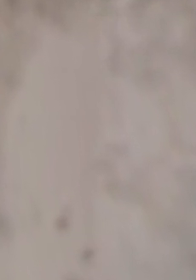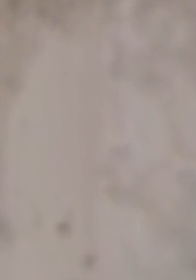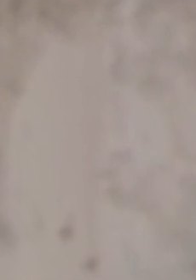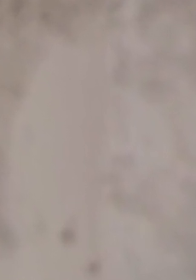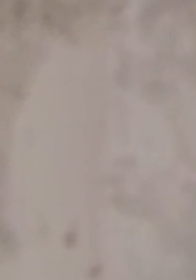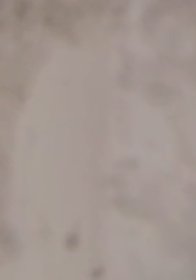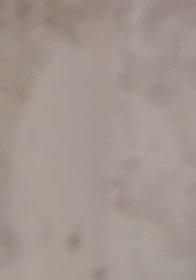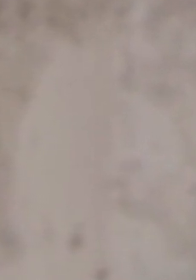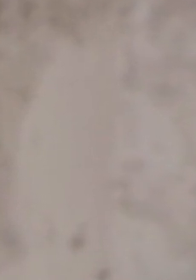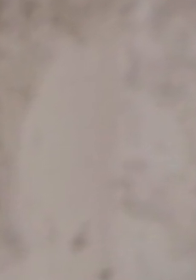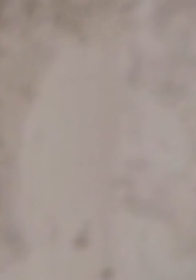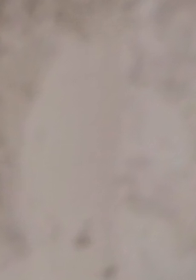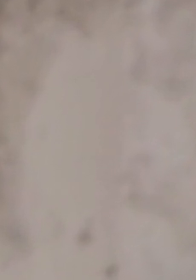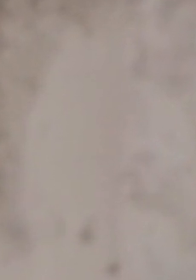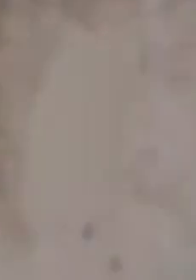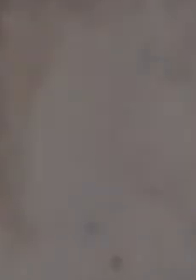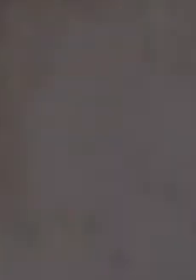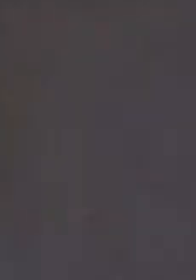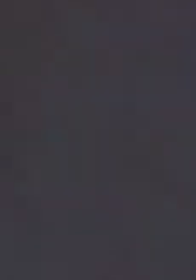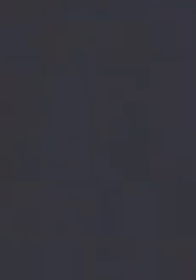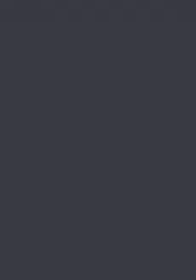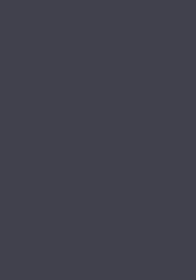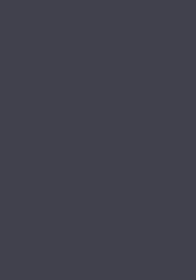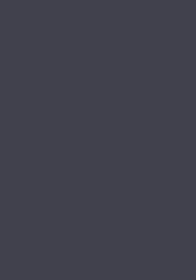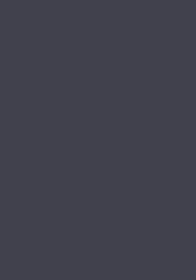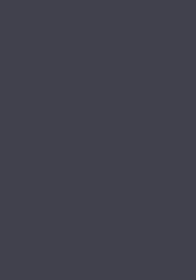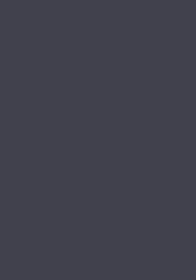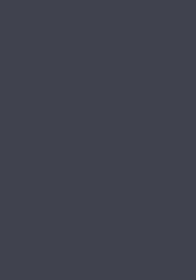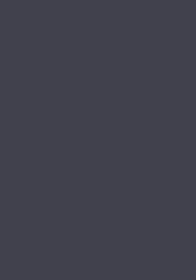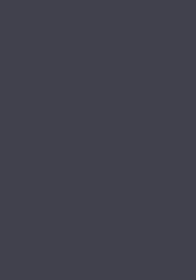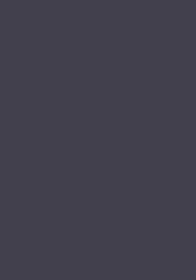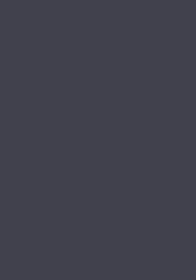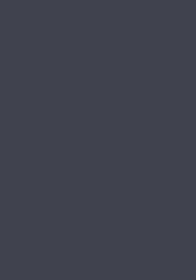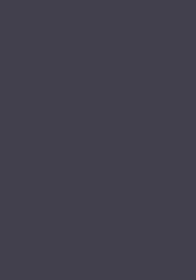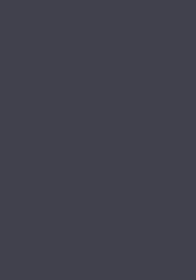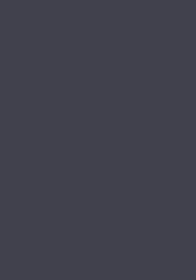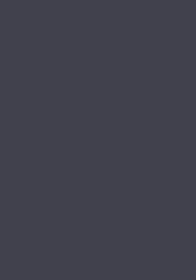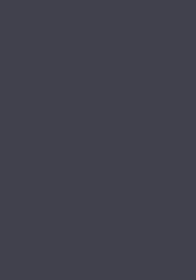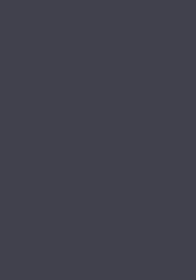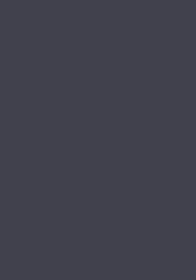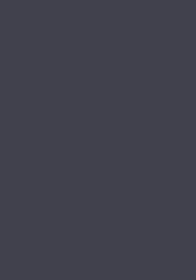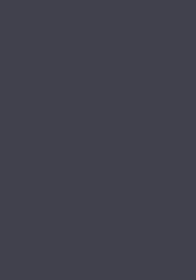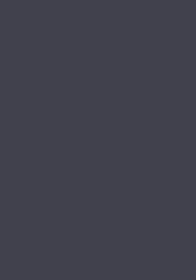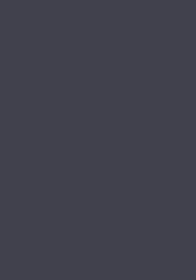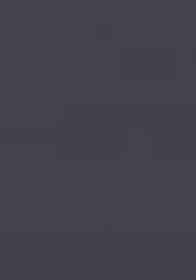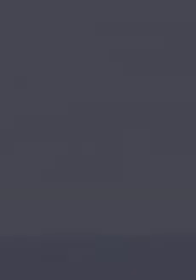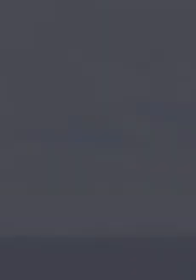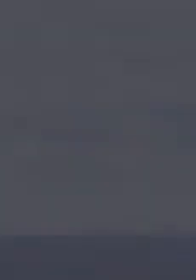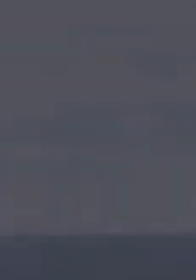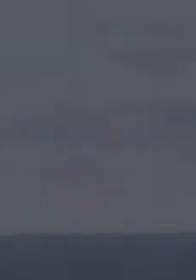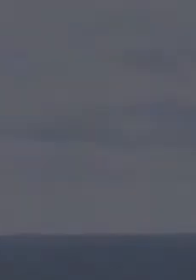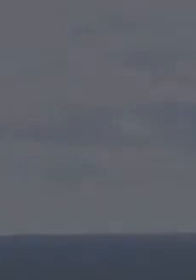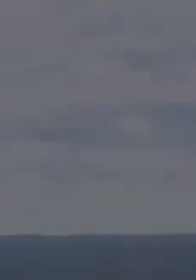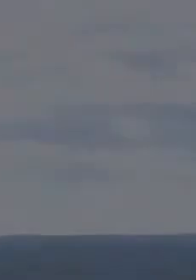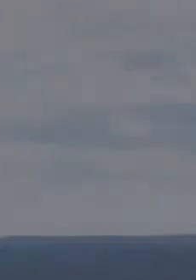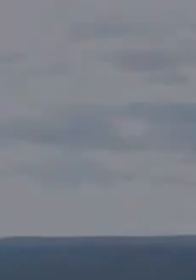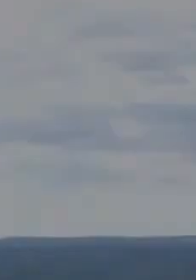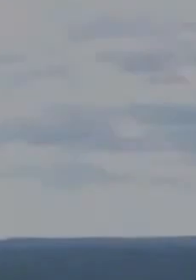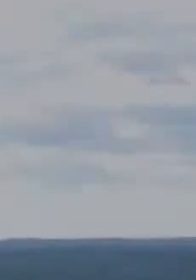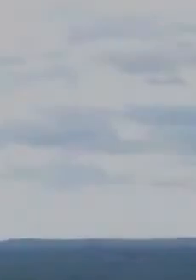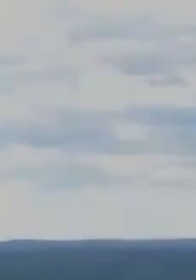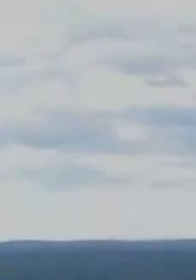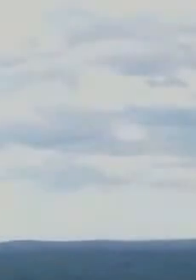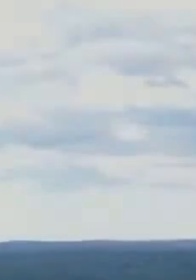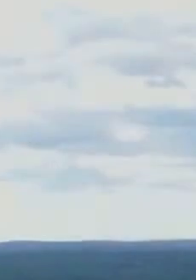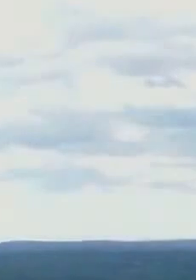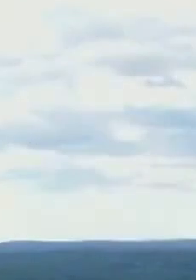appointed the first Gladstein Chair of Human Rights and founded the Human Rights Institute, or HRI. HRI has served